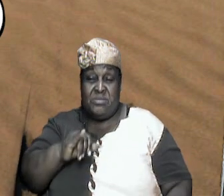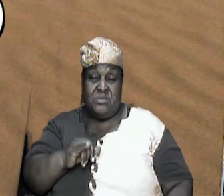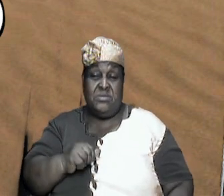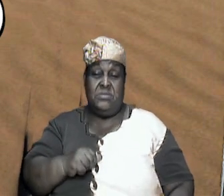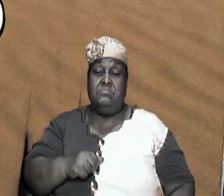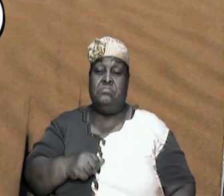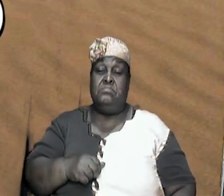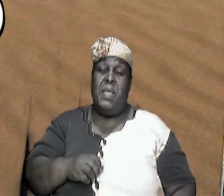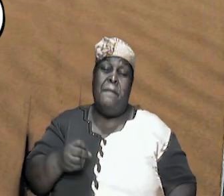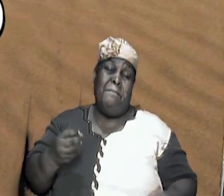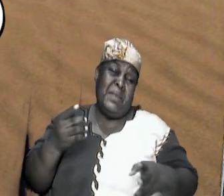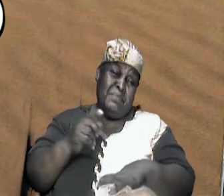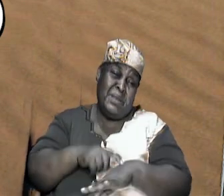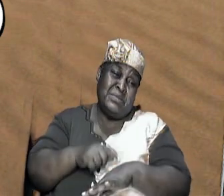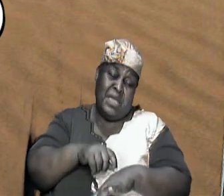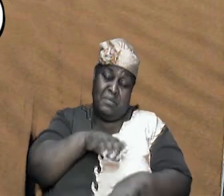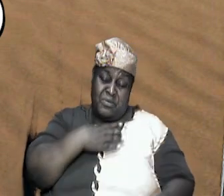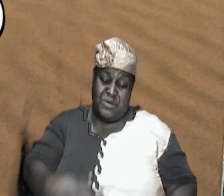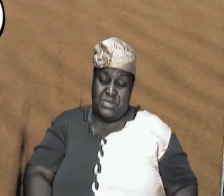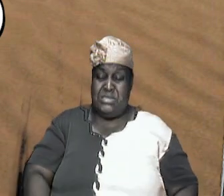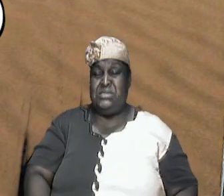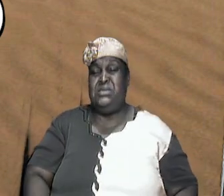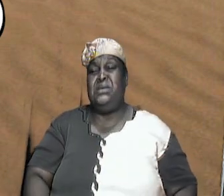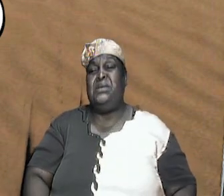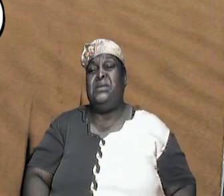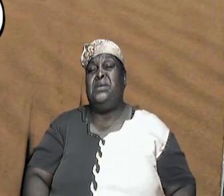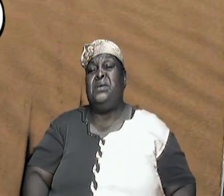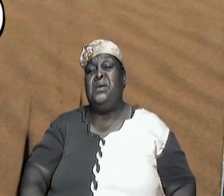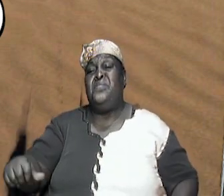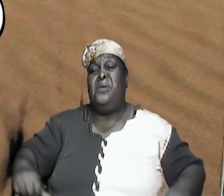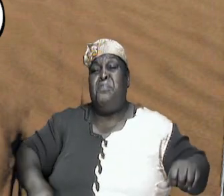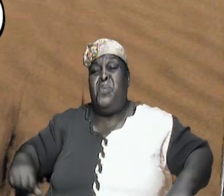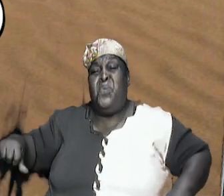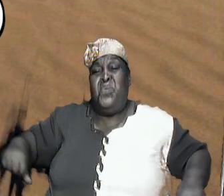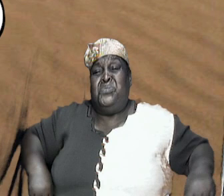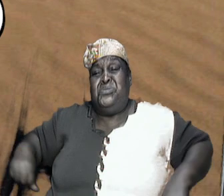people, that Christians, that they are boasting and